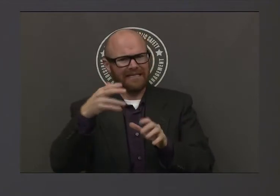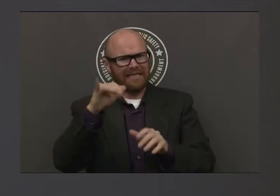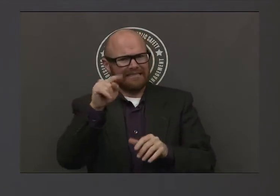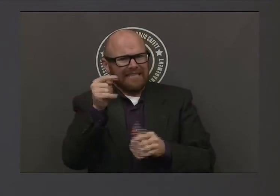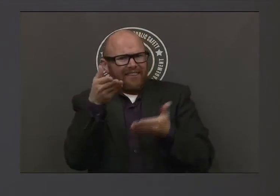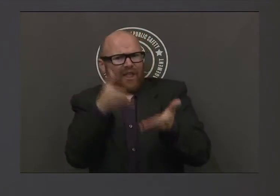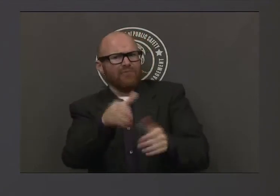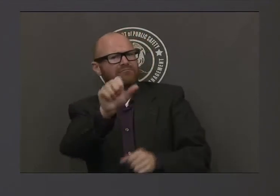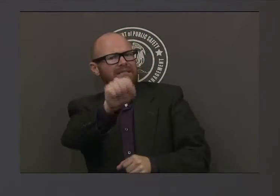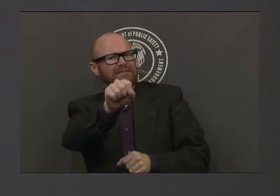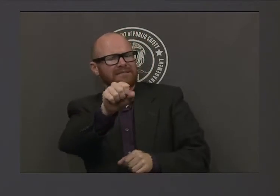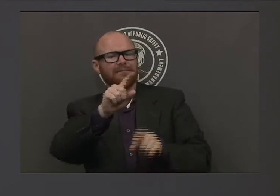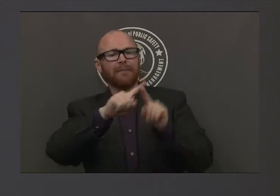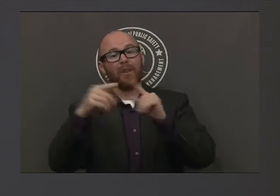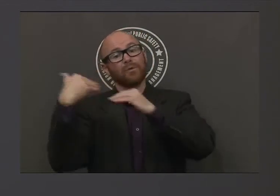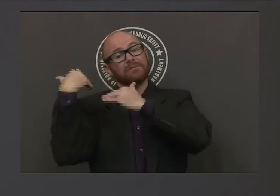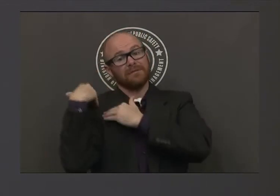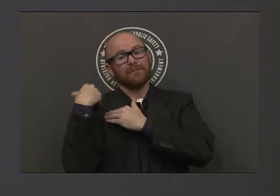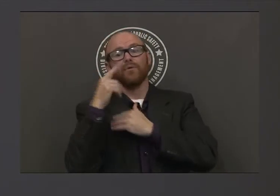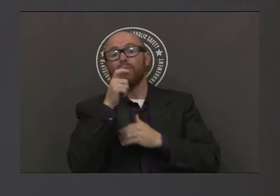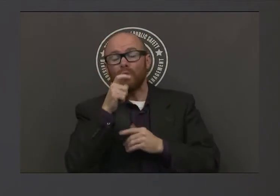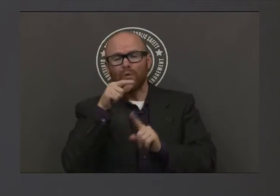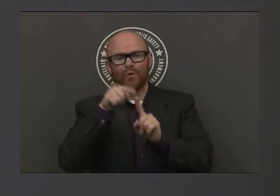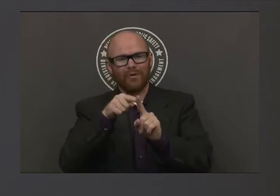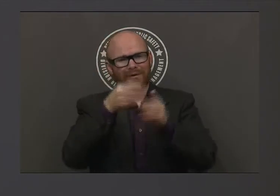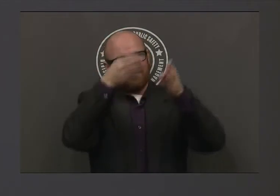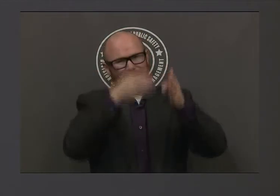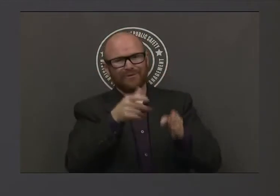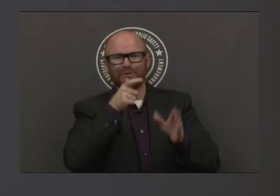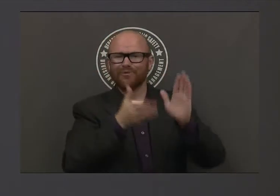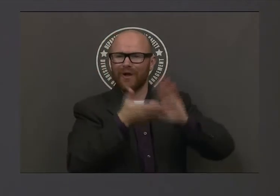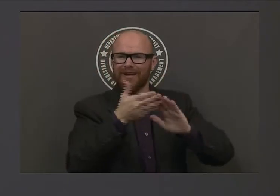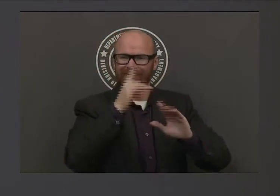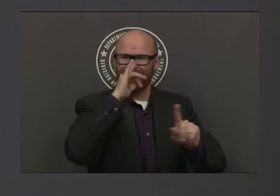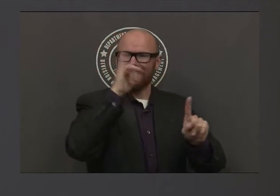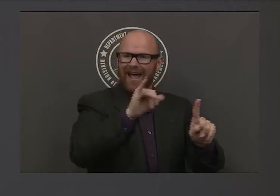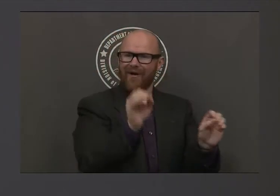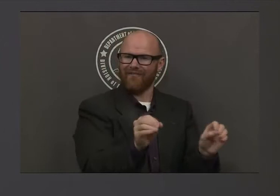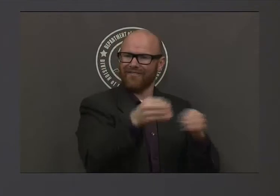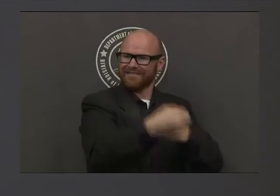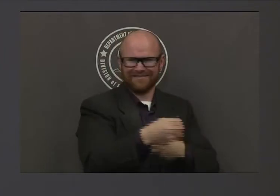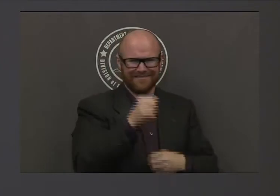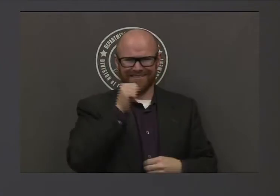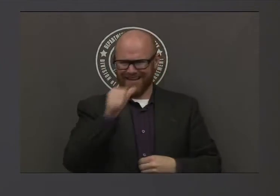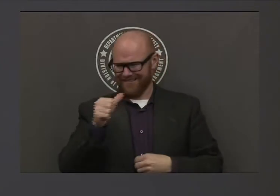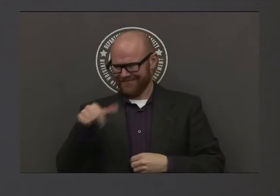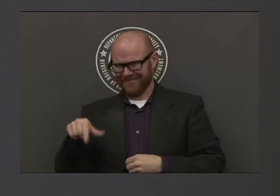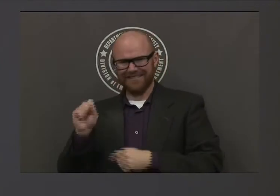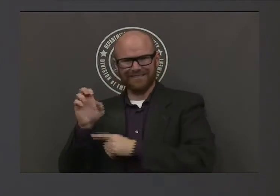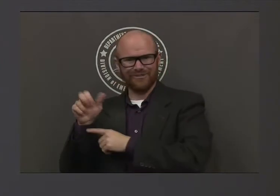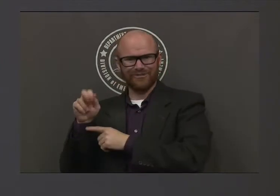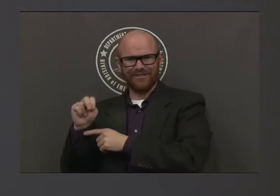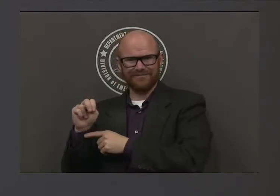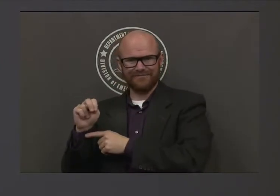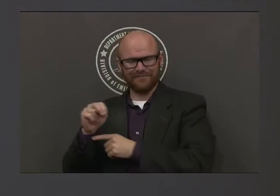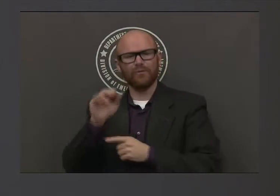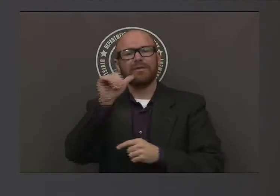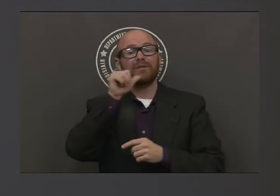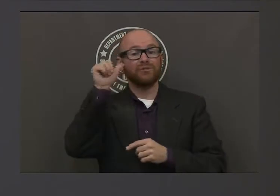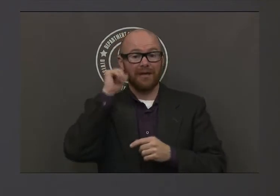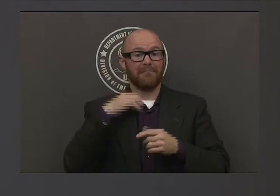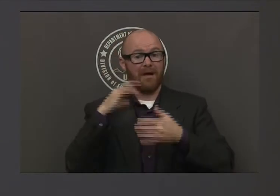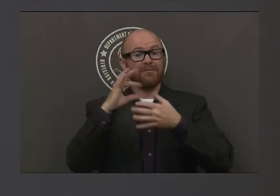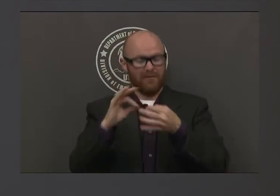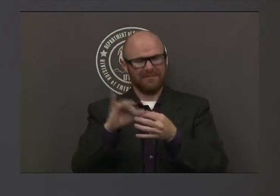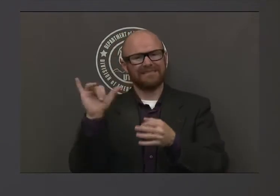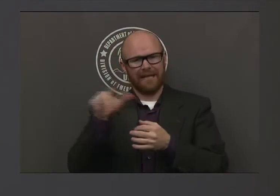that's the responsibility of the candidate and the campaign. And as I mentioned in my comment yesterday, along with the Lieutenant